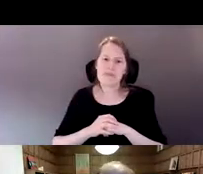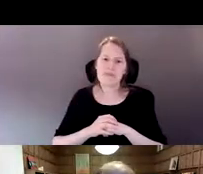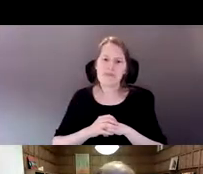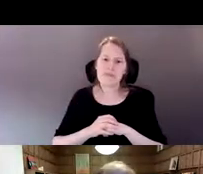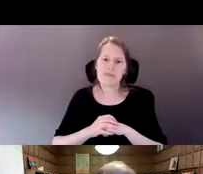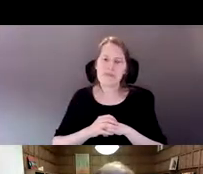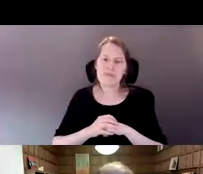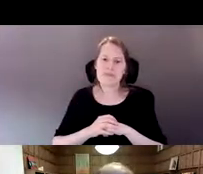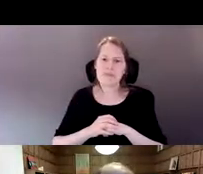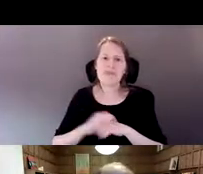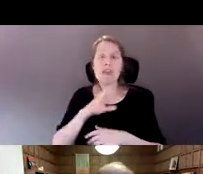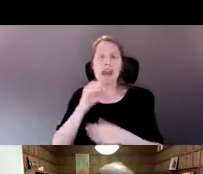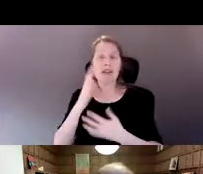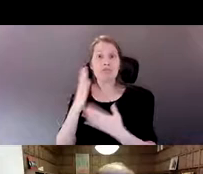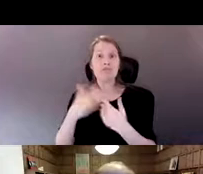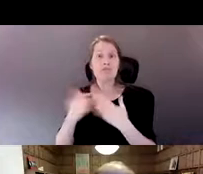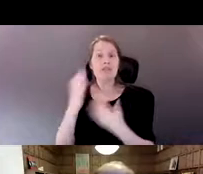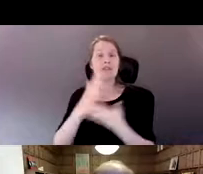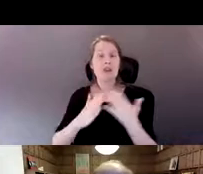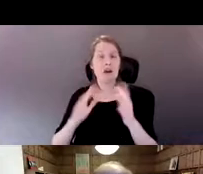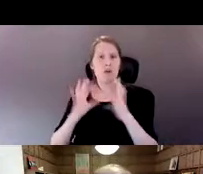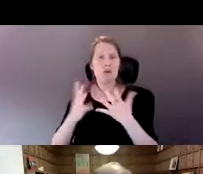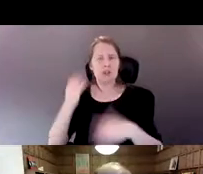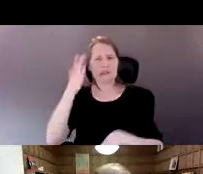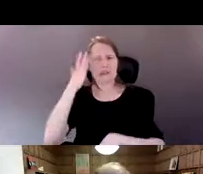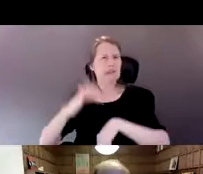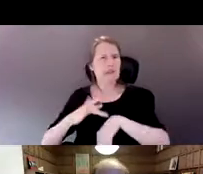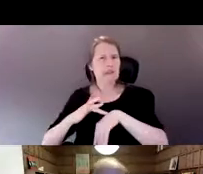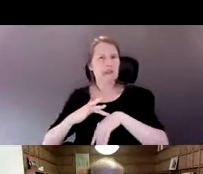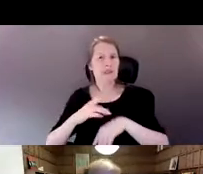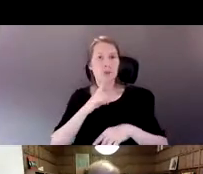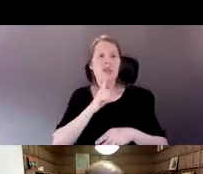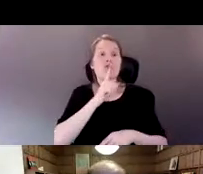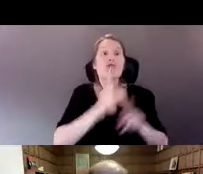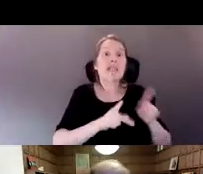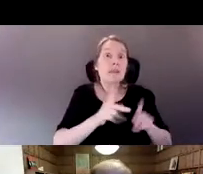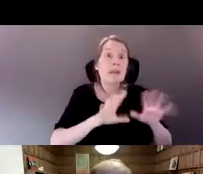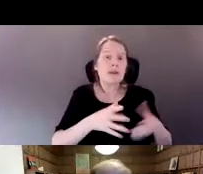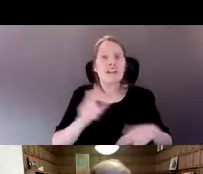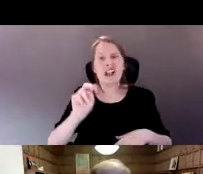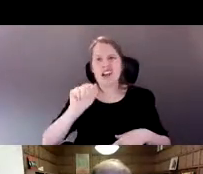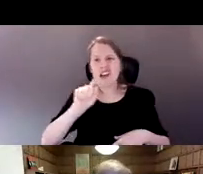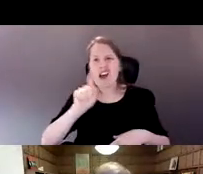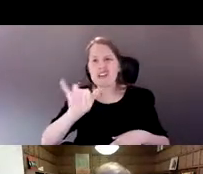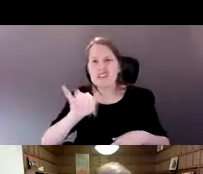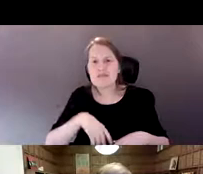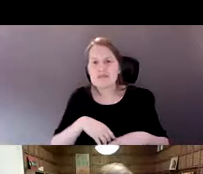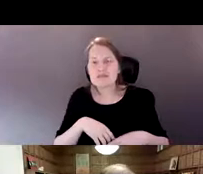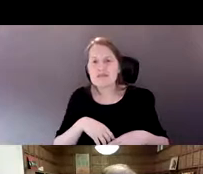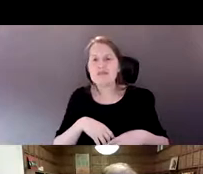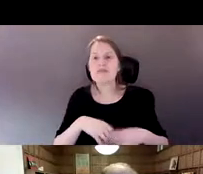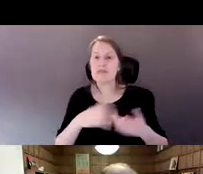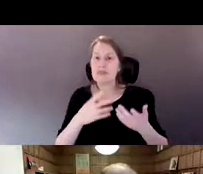those groups who seem most obsessed with real Jews, such as the Nazis, who were perhaps the